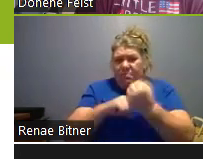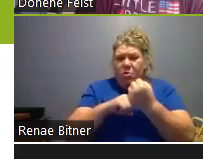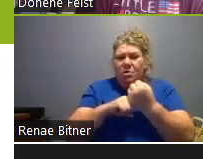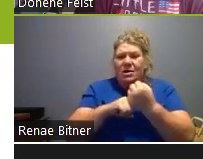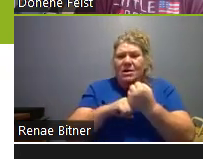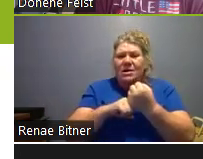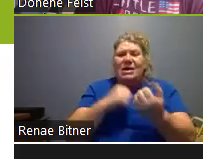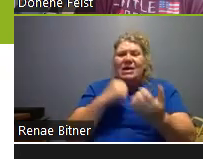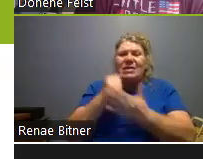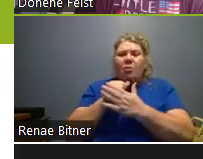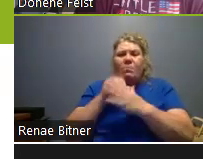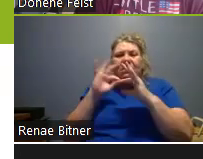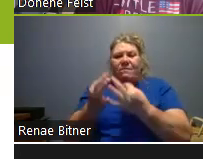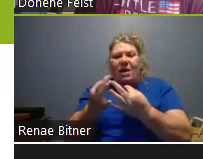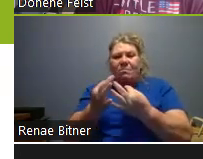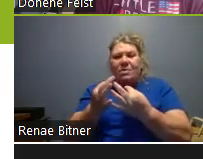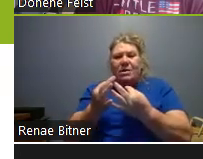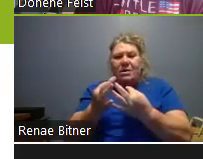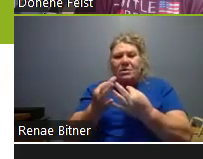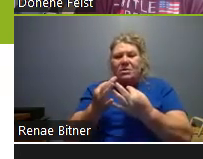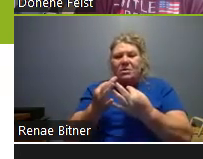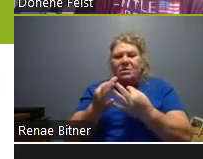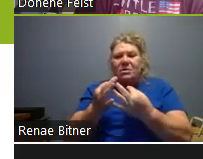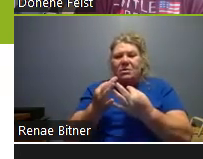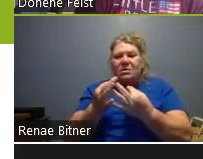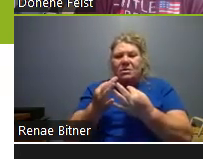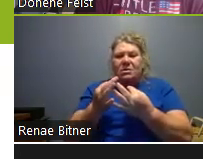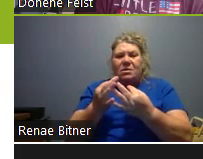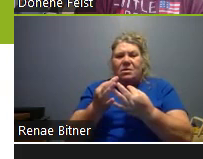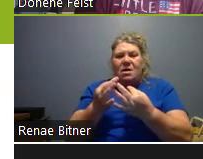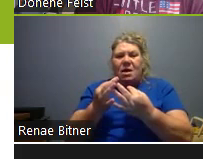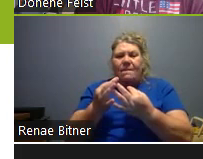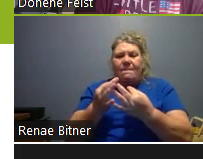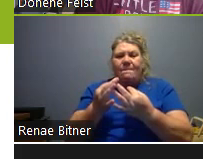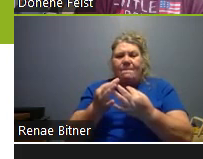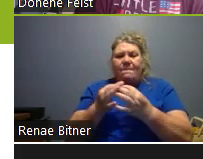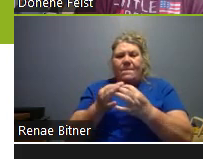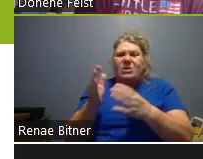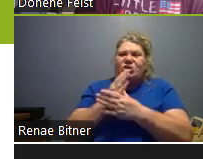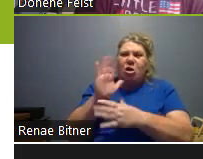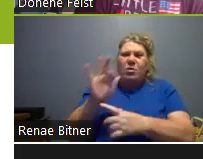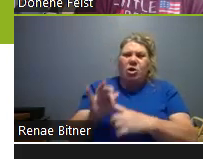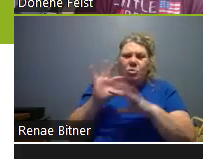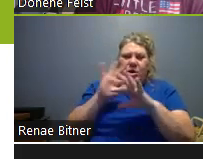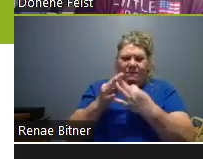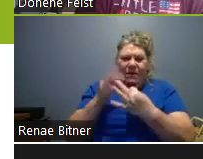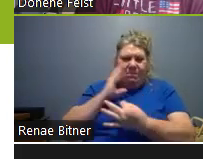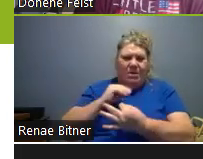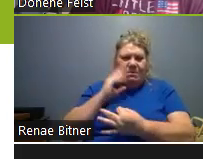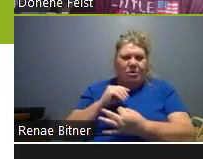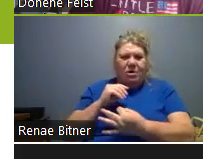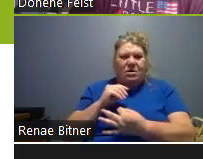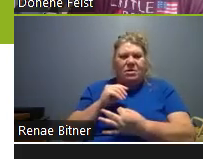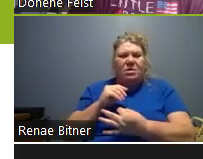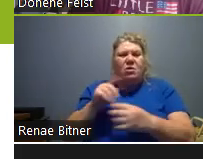to those with that lived family experience. That's without saying. We also need to have